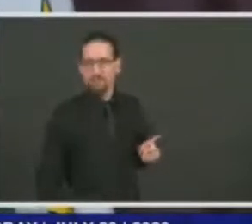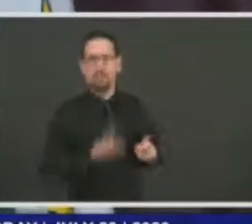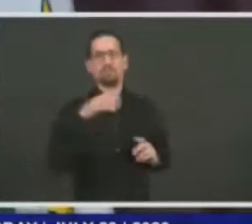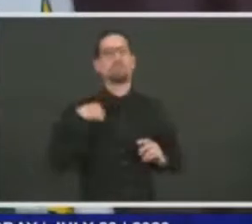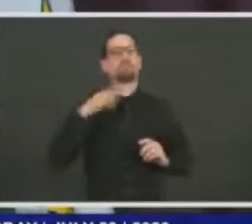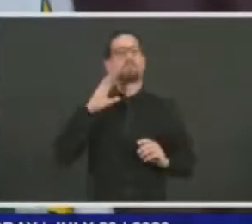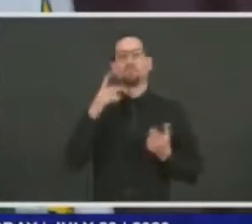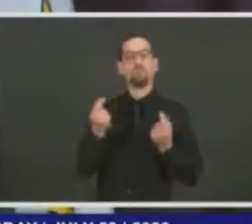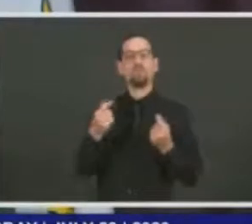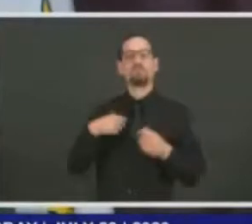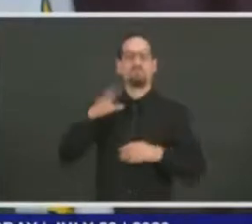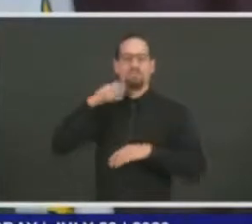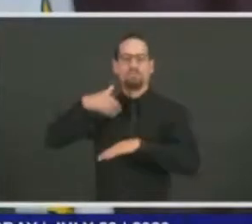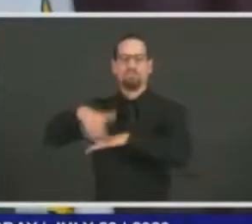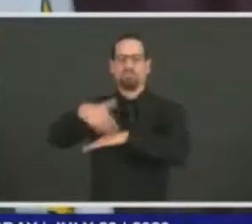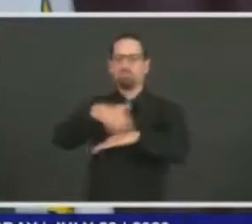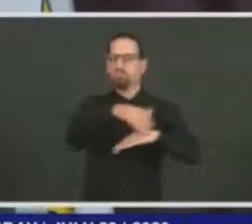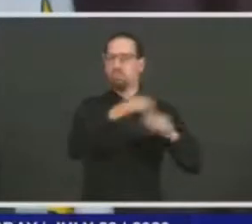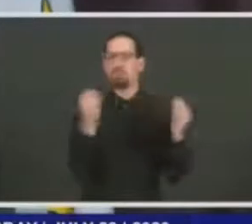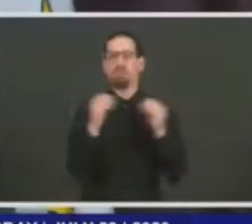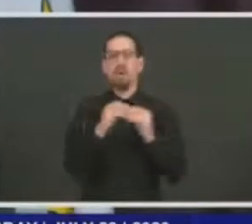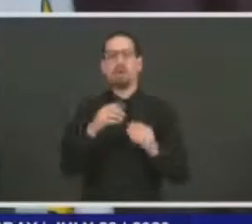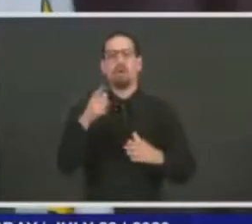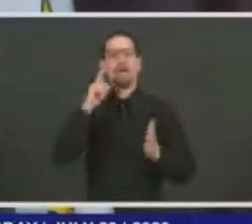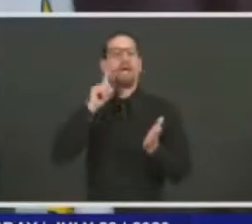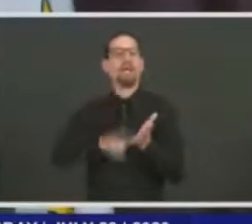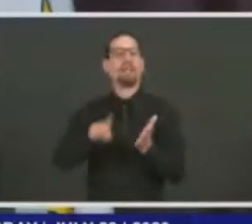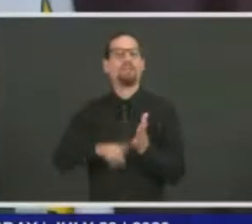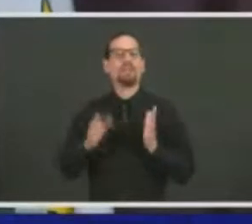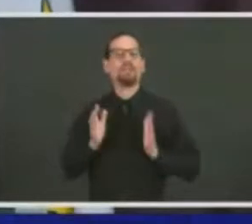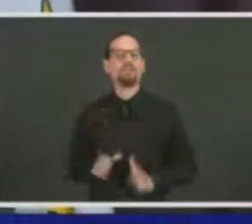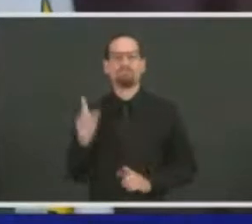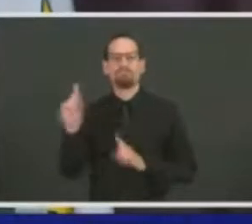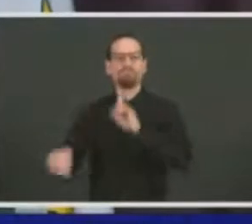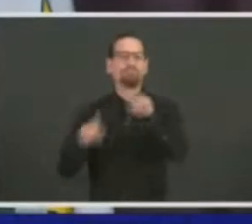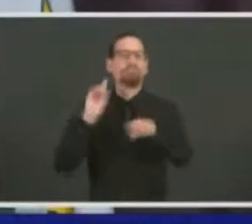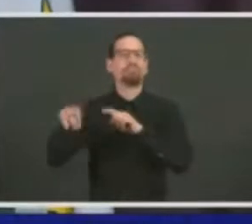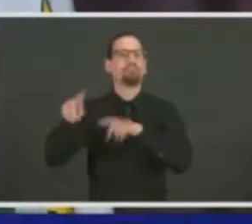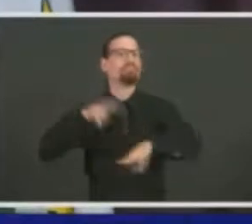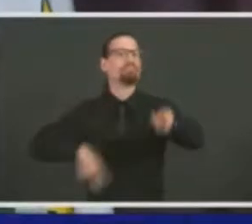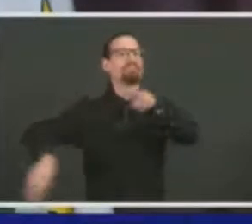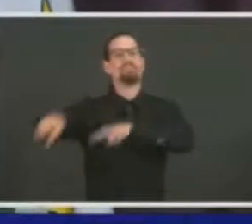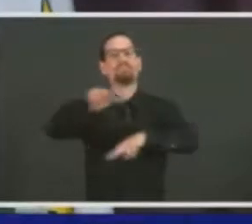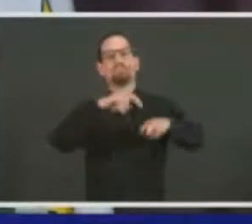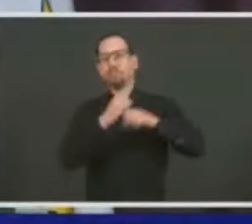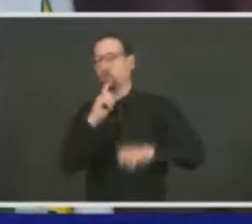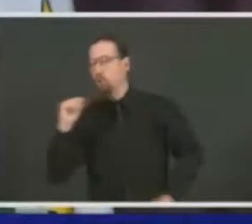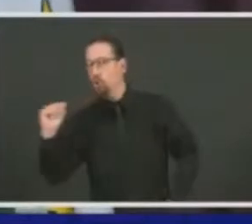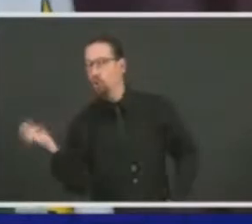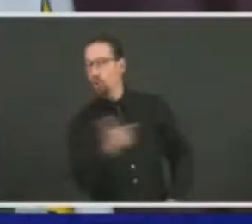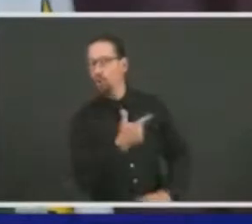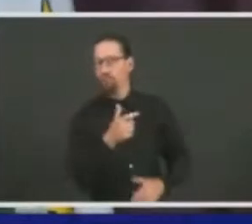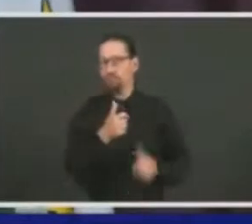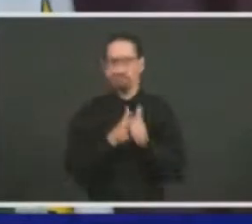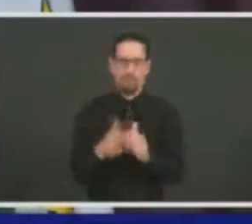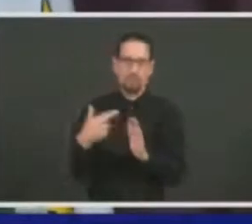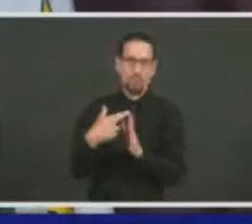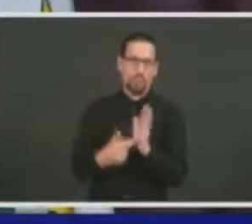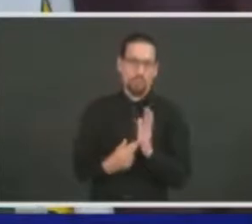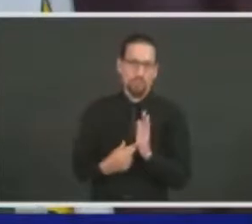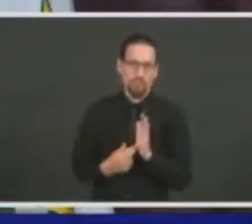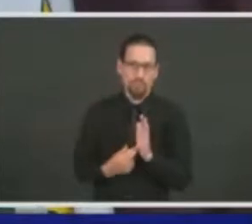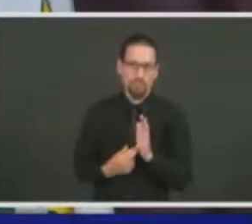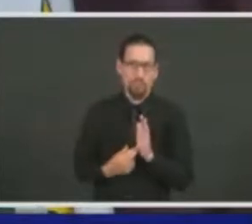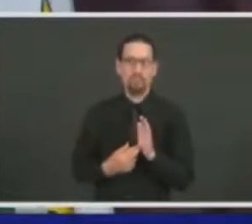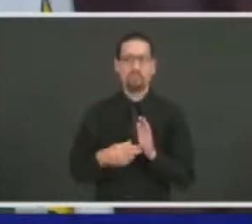Last weekend, inspectors went out to just over 150 bars and restaurants across the state. Over a third of them